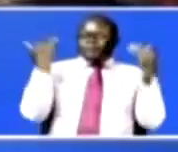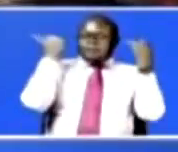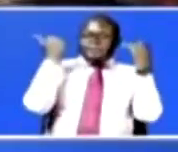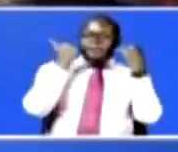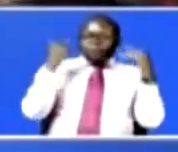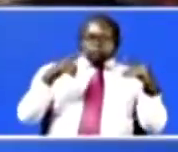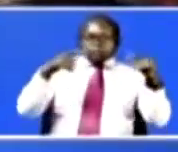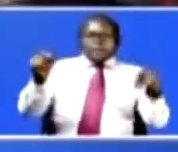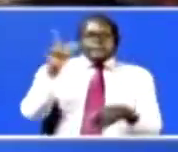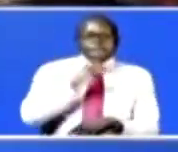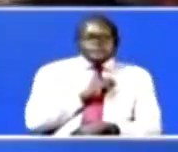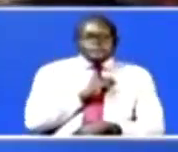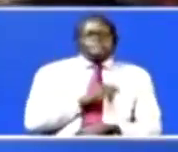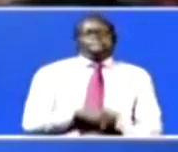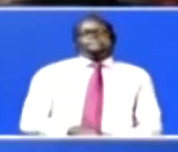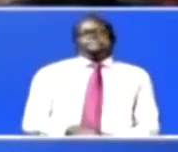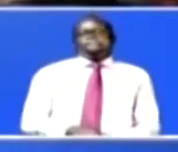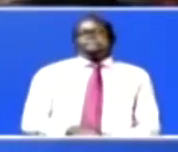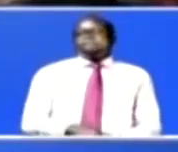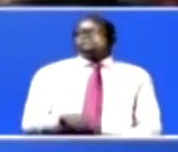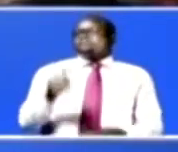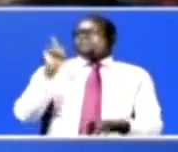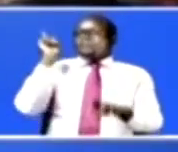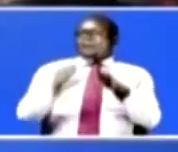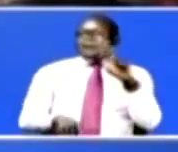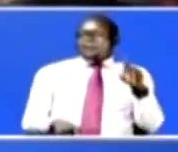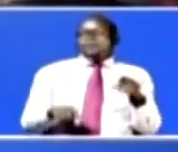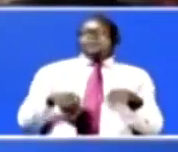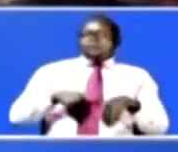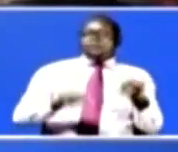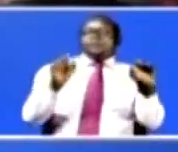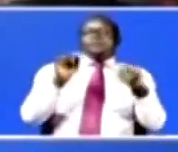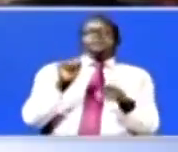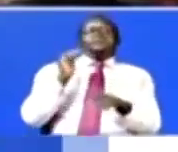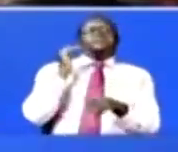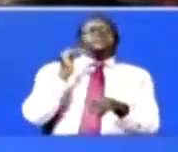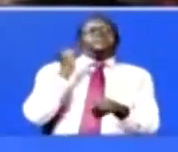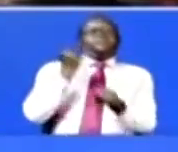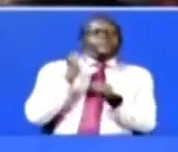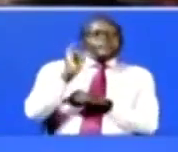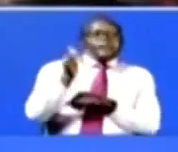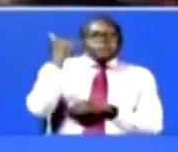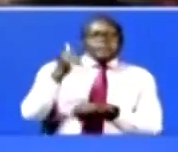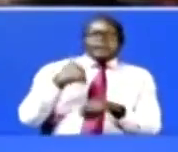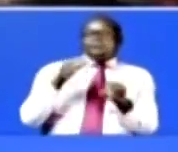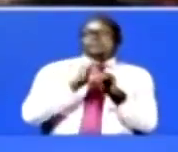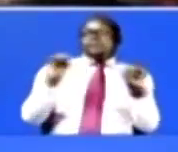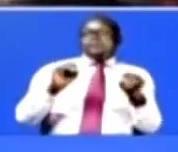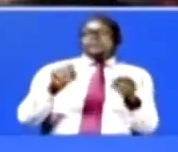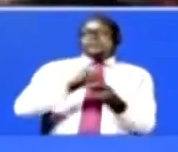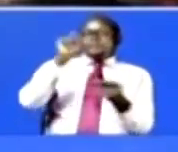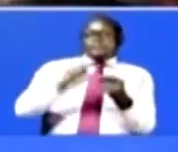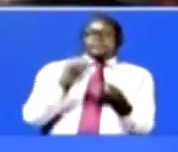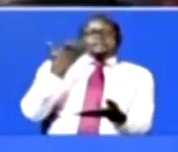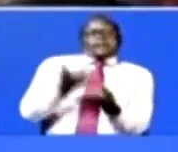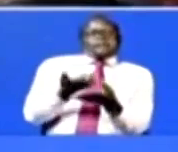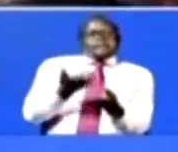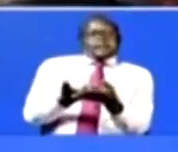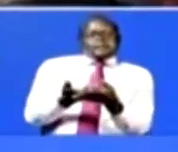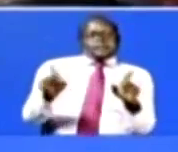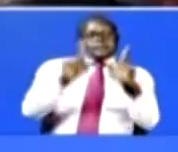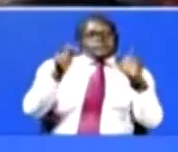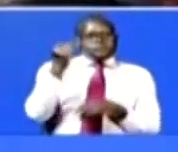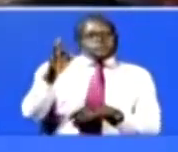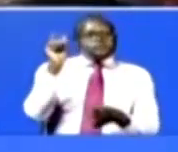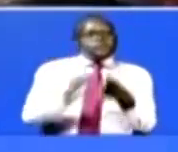said that they could not take the matter any further because there had been no specific prayers on the question